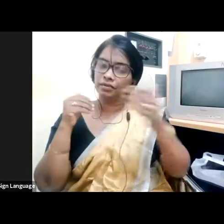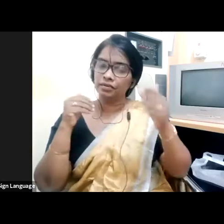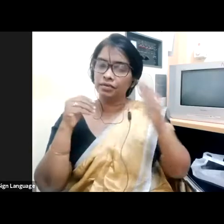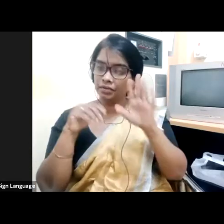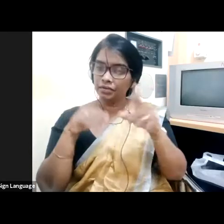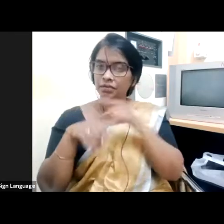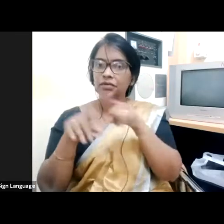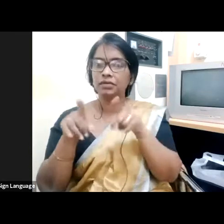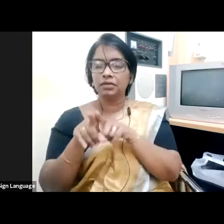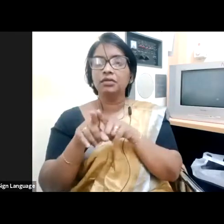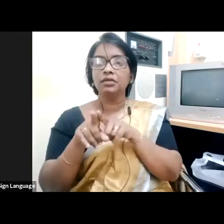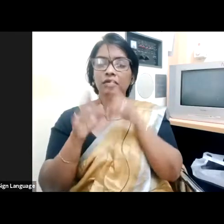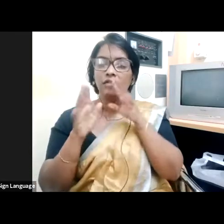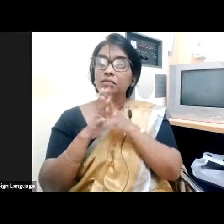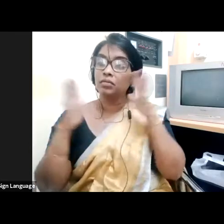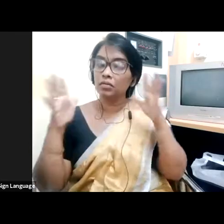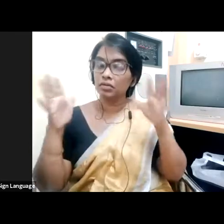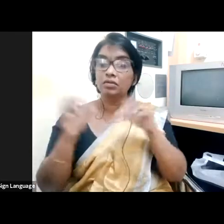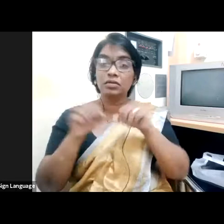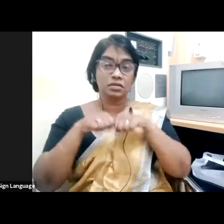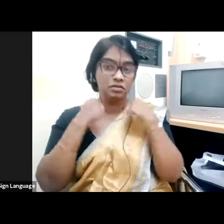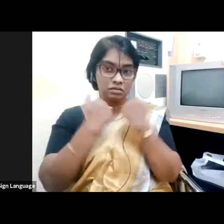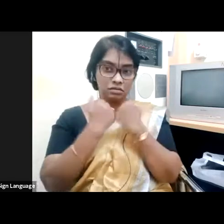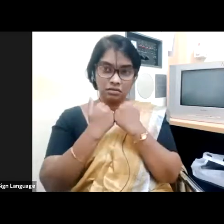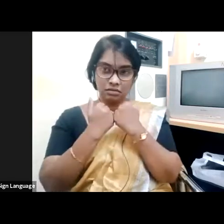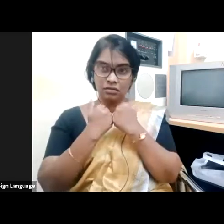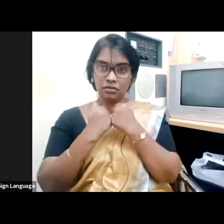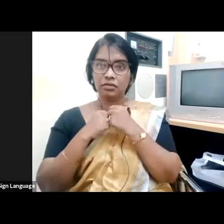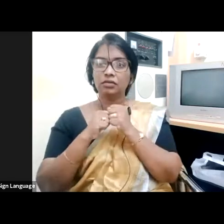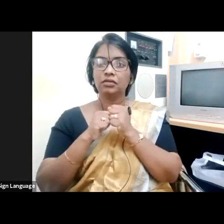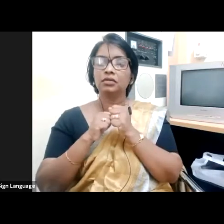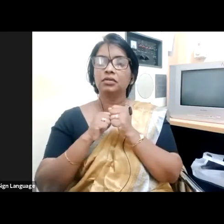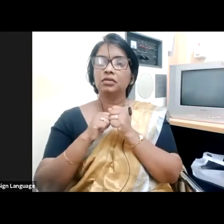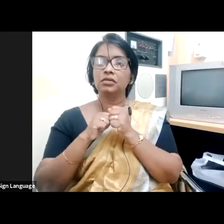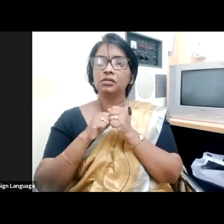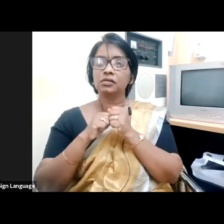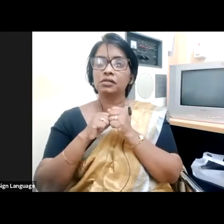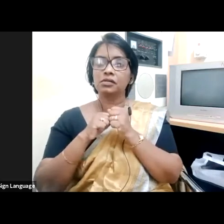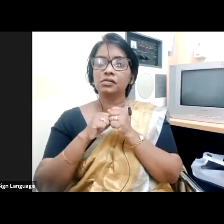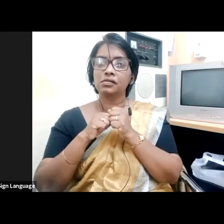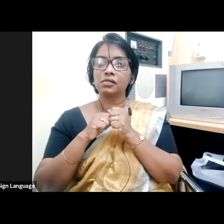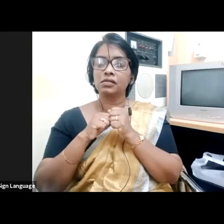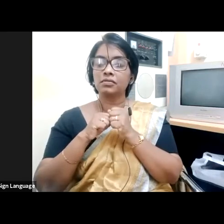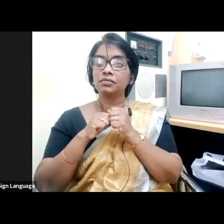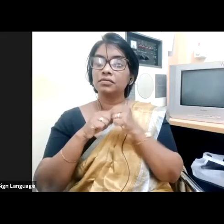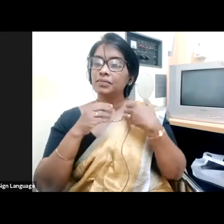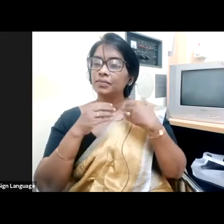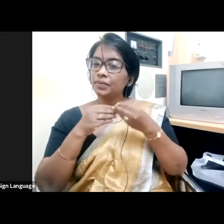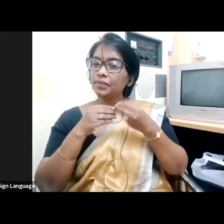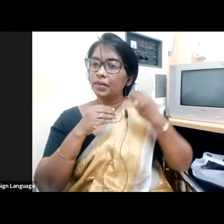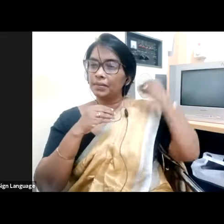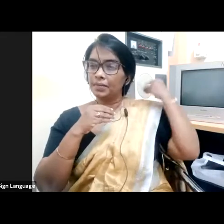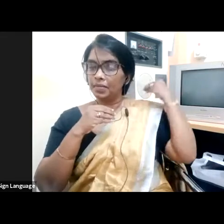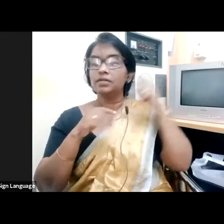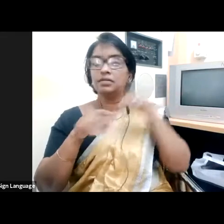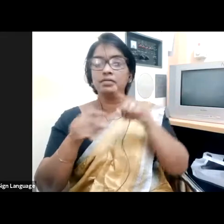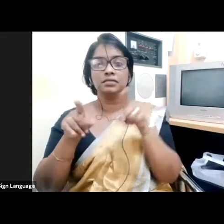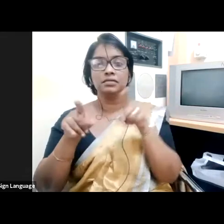East Africa. And recently, we've just won a license to operate in